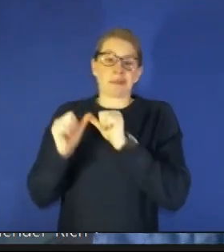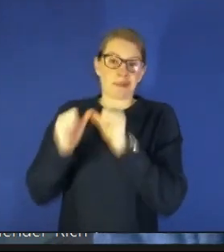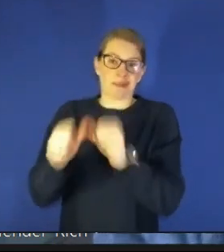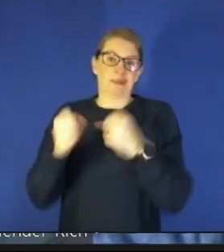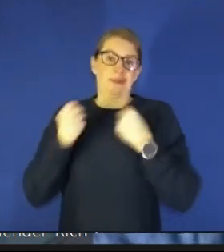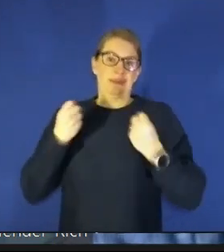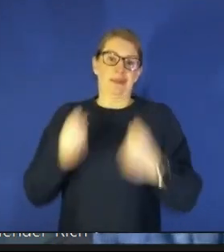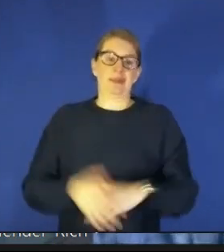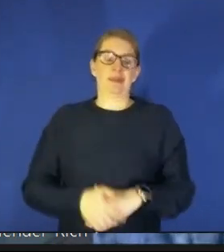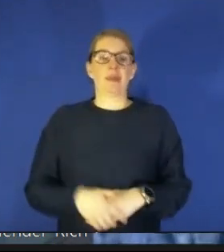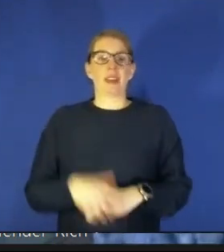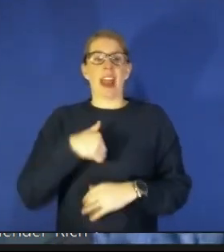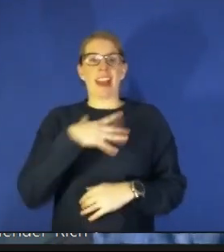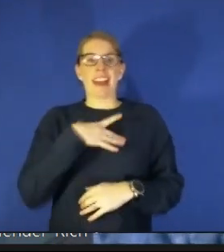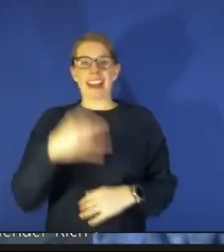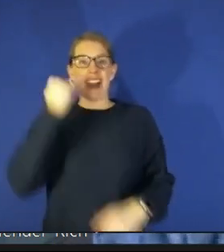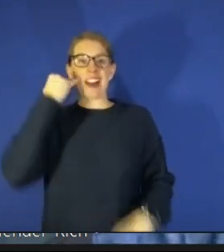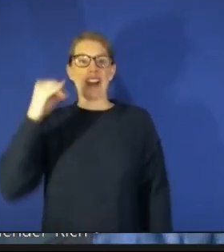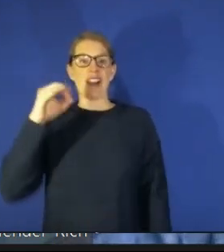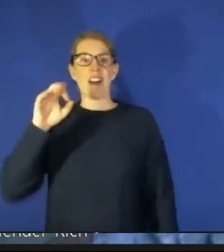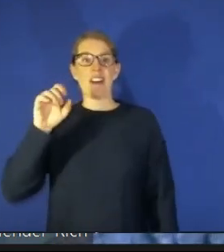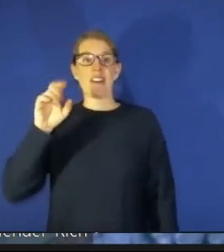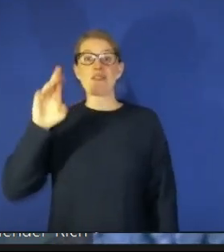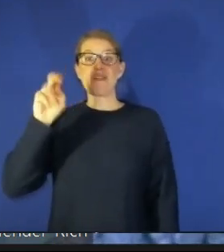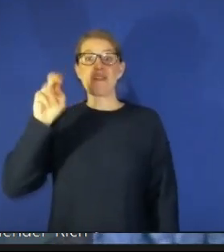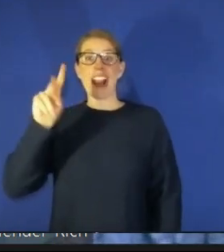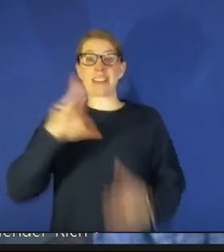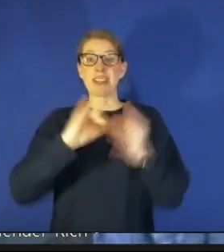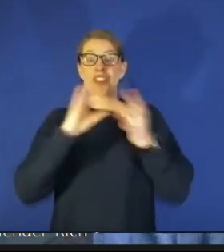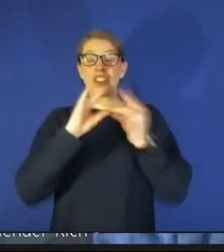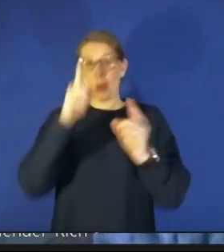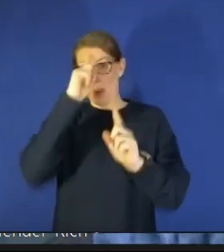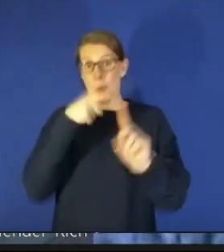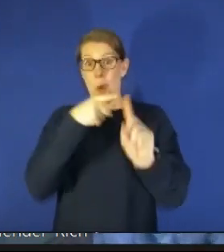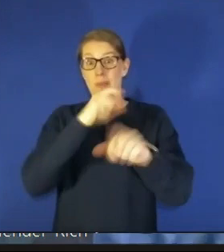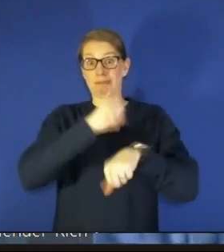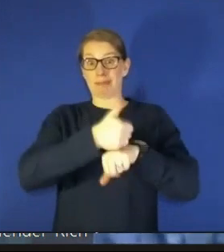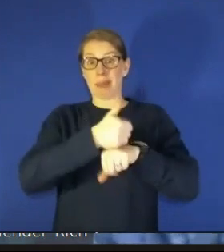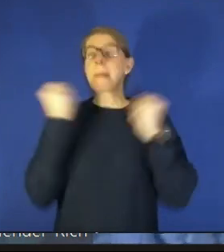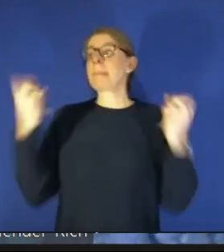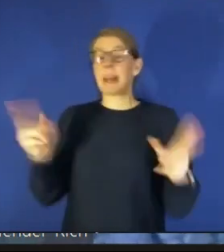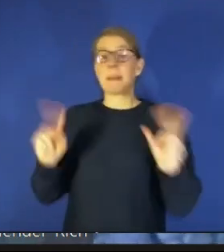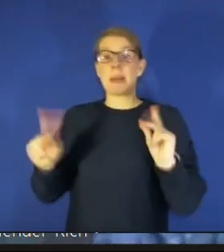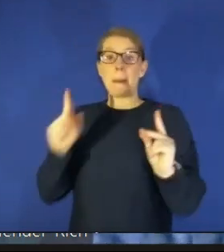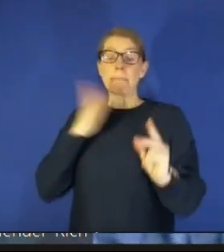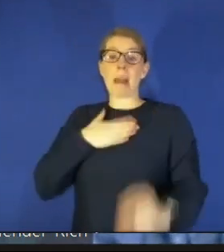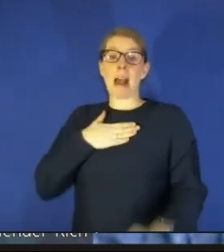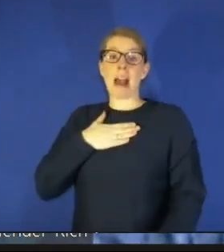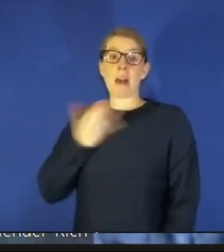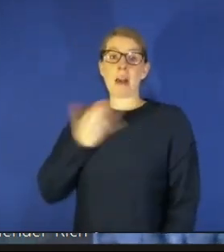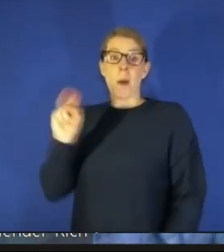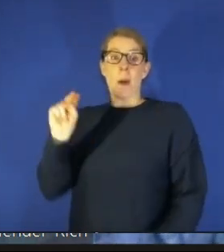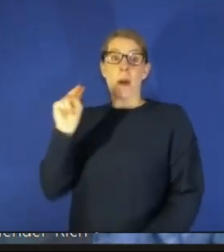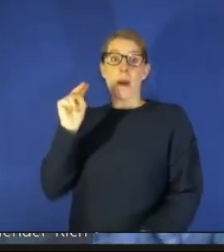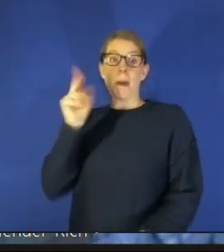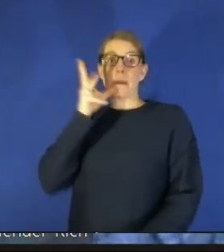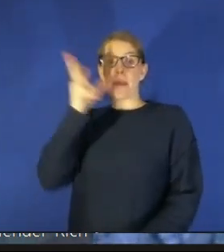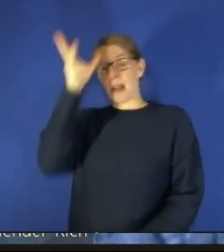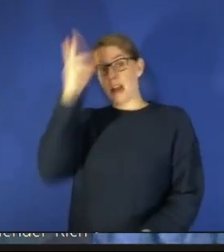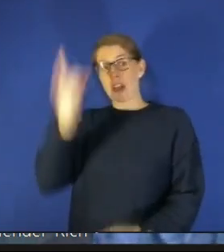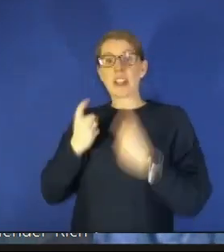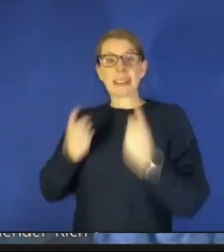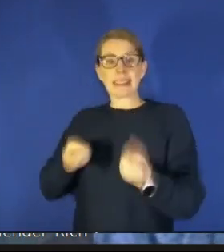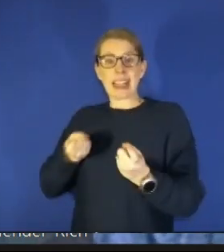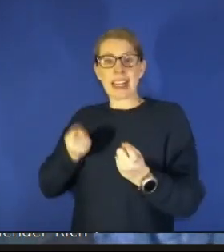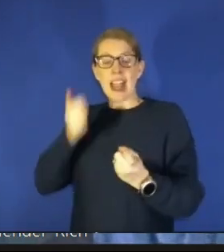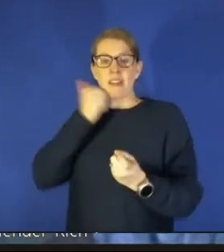the idea that Frank shared about having a goal, right? So for many people, for my own parent, the goal was always, we're going skiing every year. I've